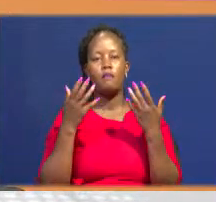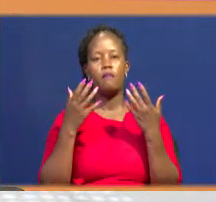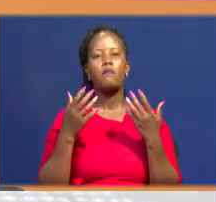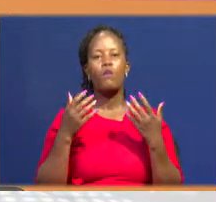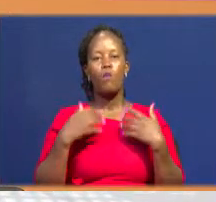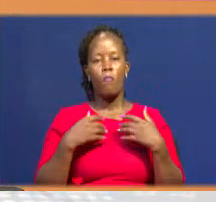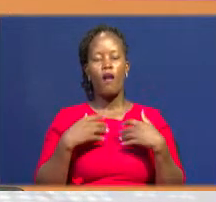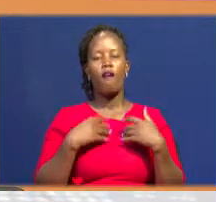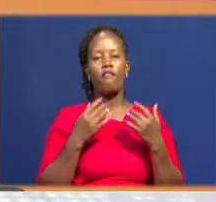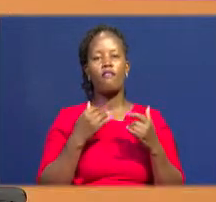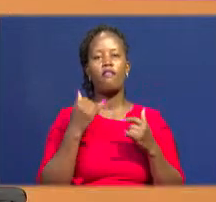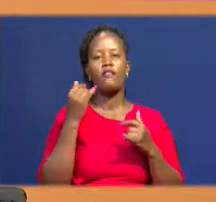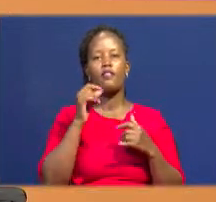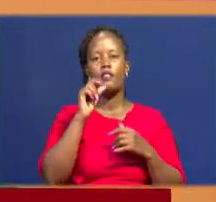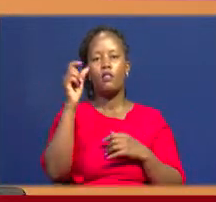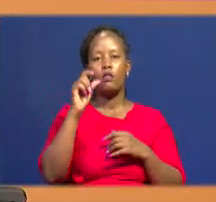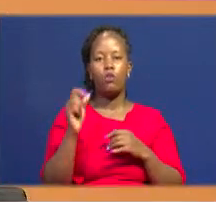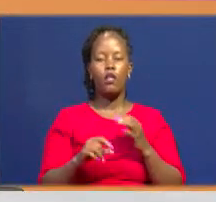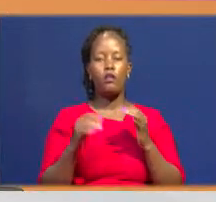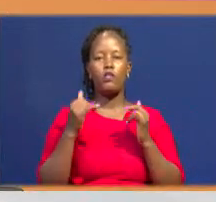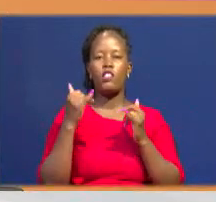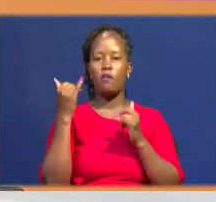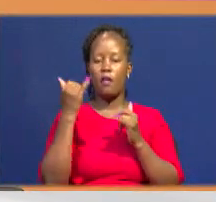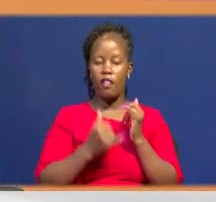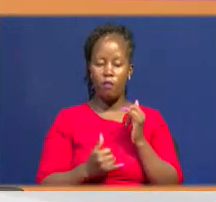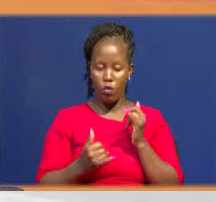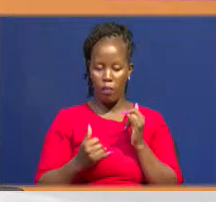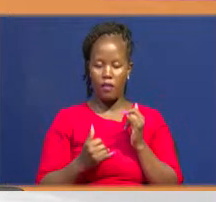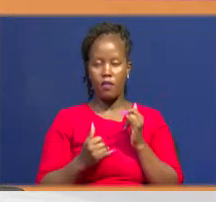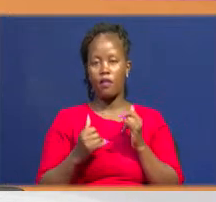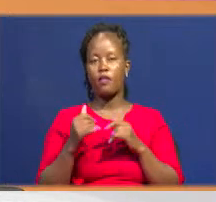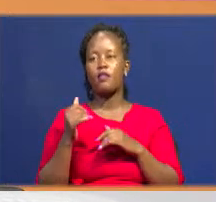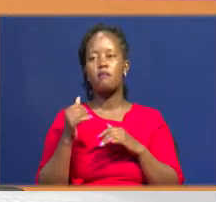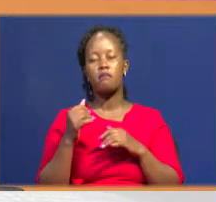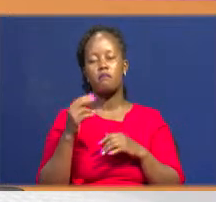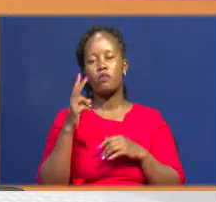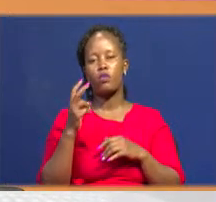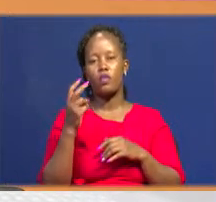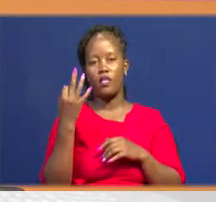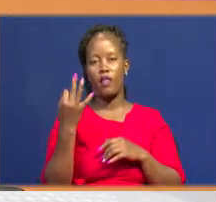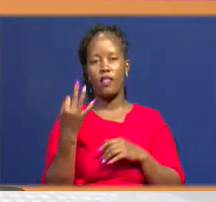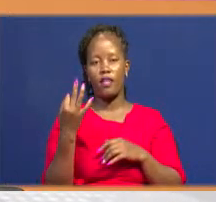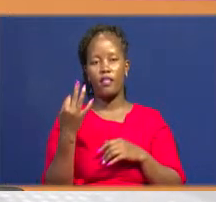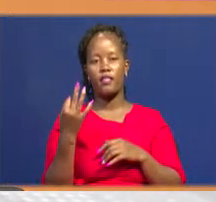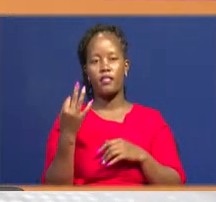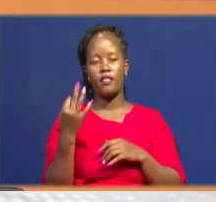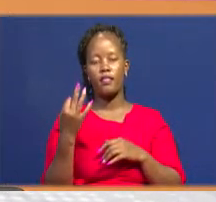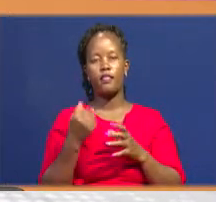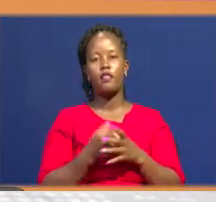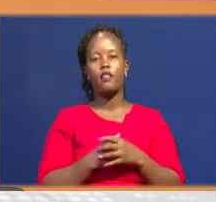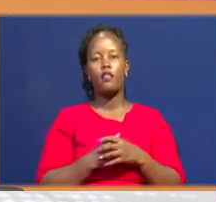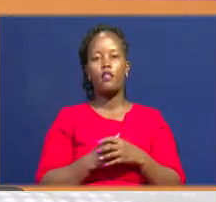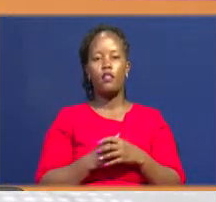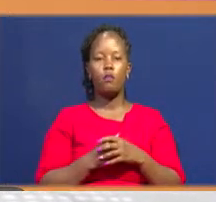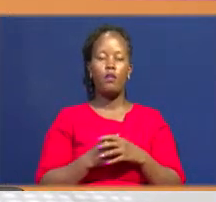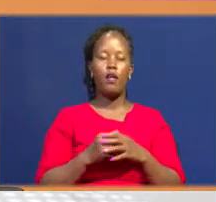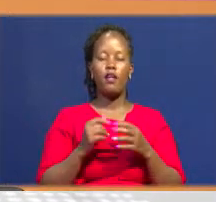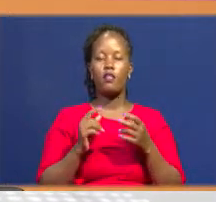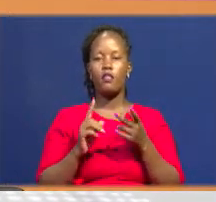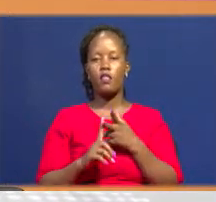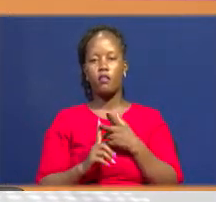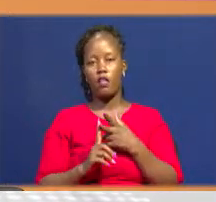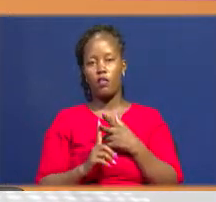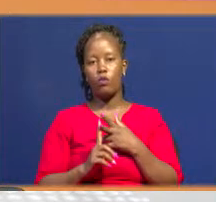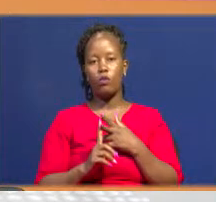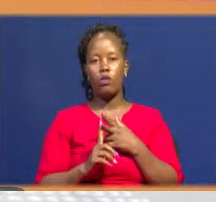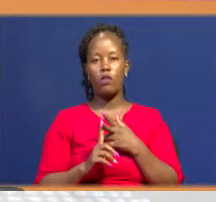regional finals, all happening around the country, 20th to the 23rd of this month, term one school games. So let's